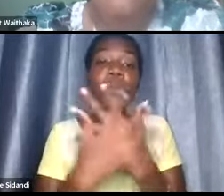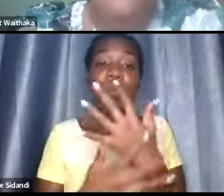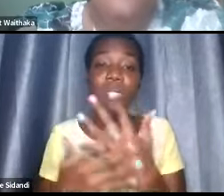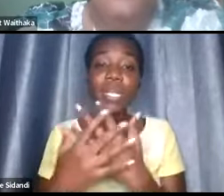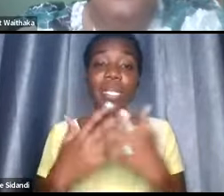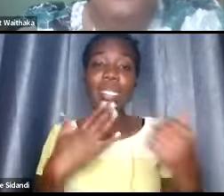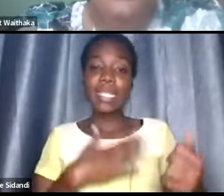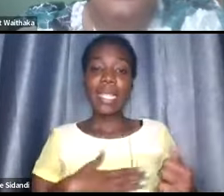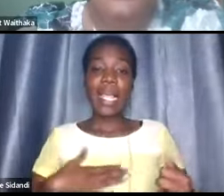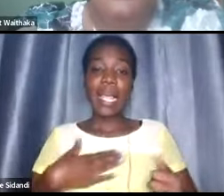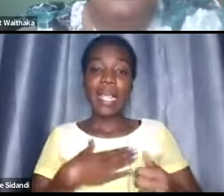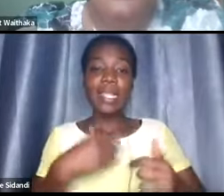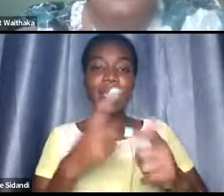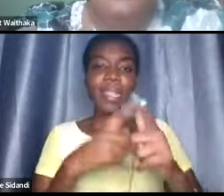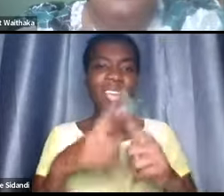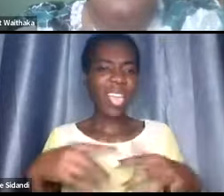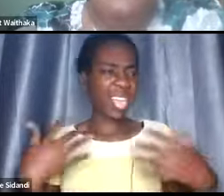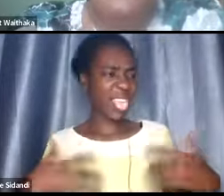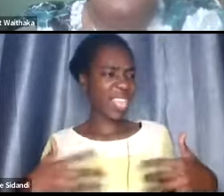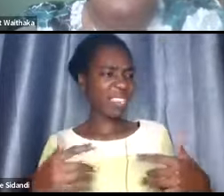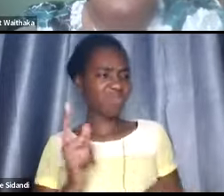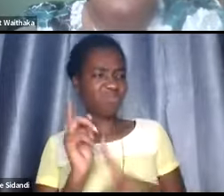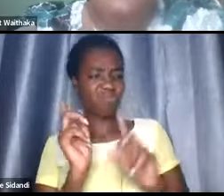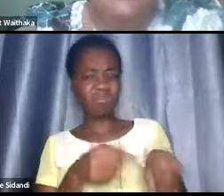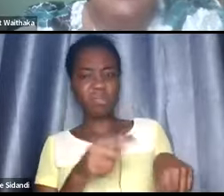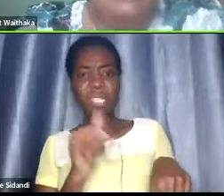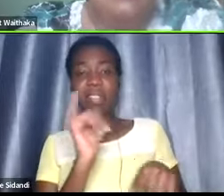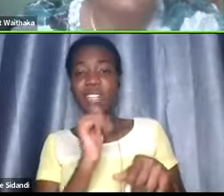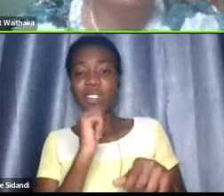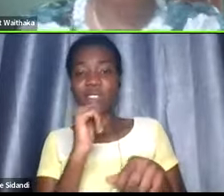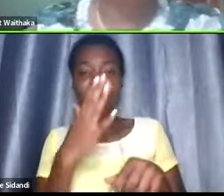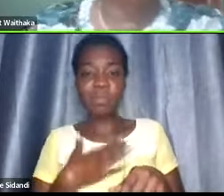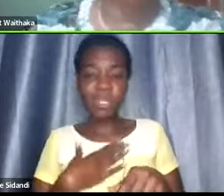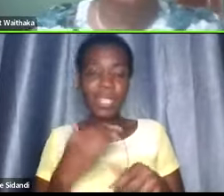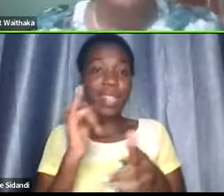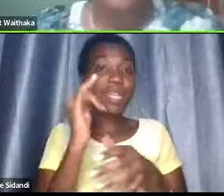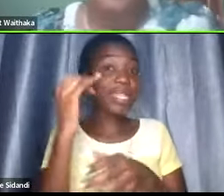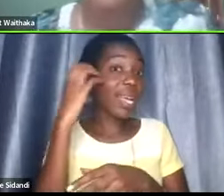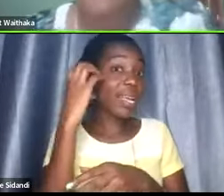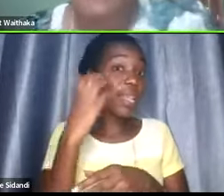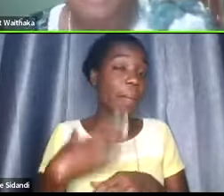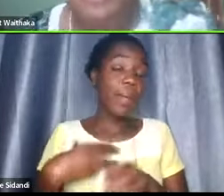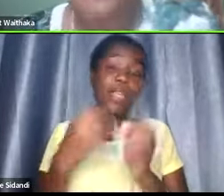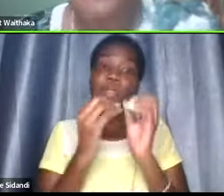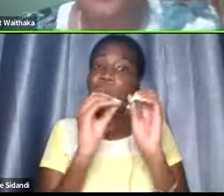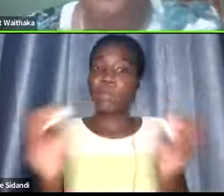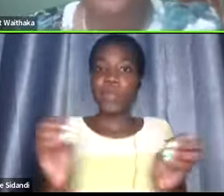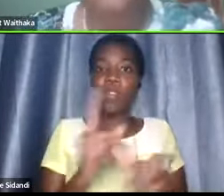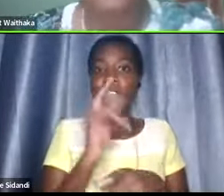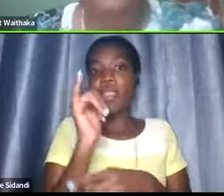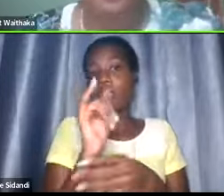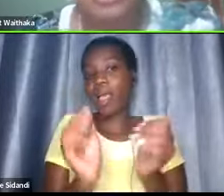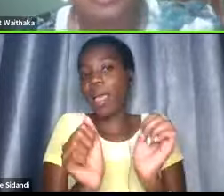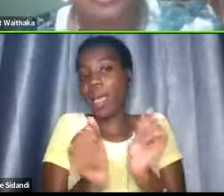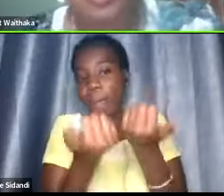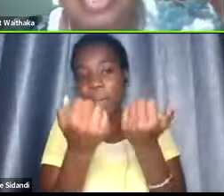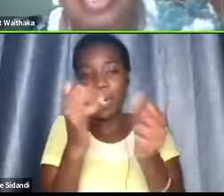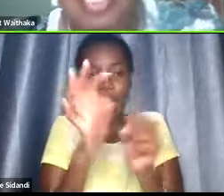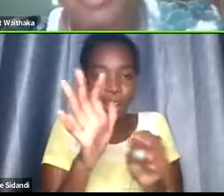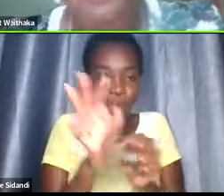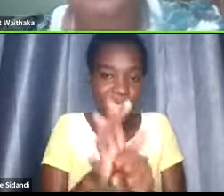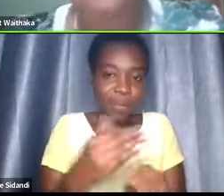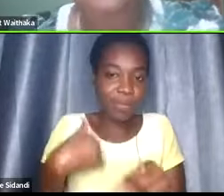what? This is not me. This is not my career. Yes, that happens a lot. I even know of a doctor who